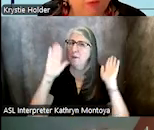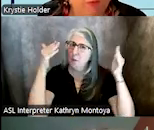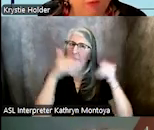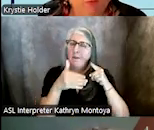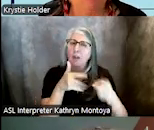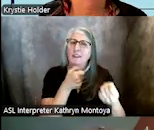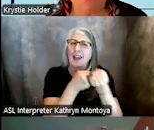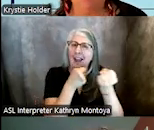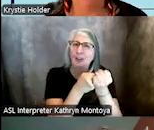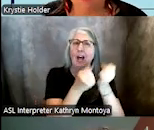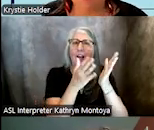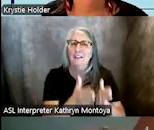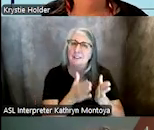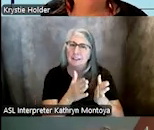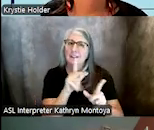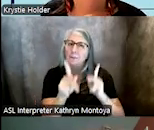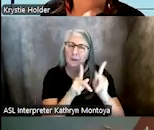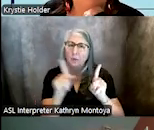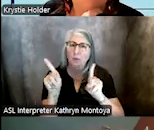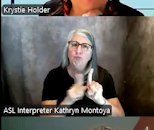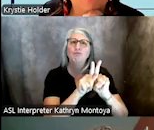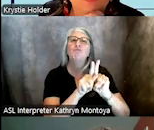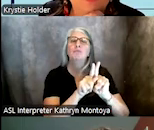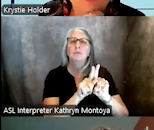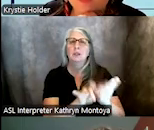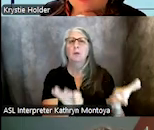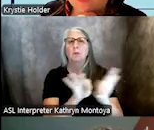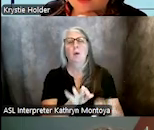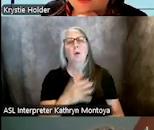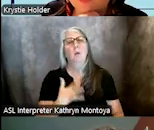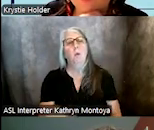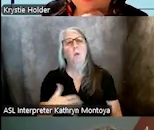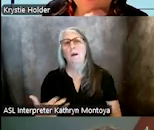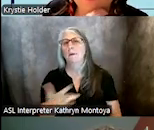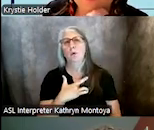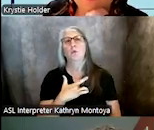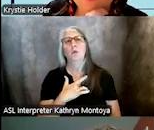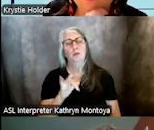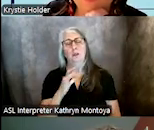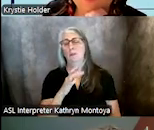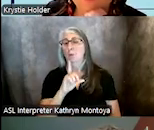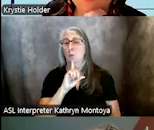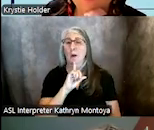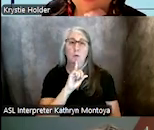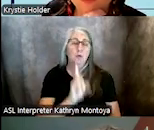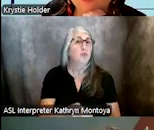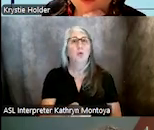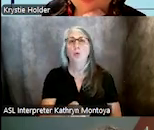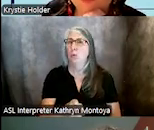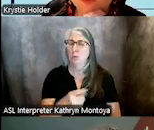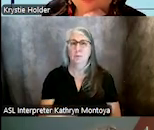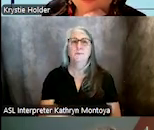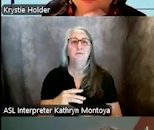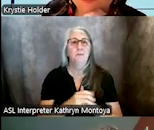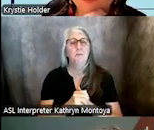allies are. And that's so moving. It's so true. I'm just wondering if you